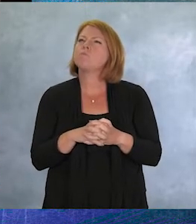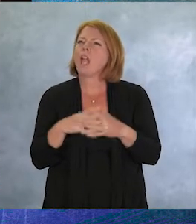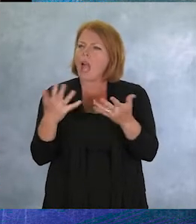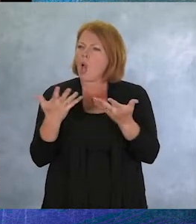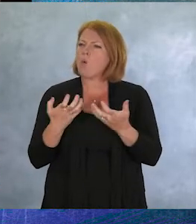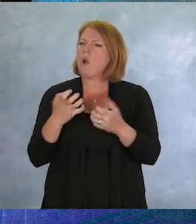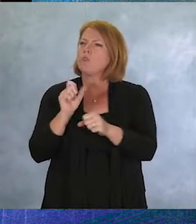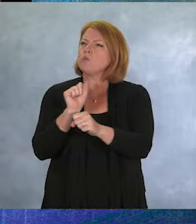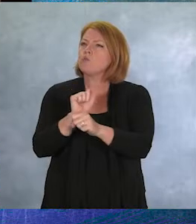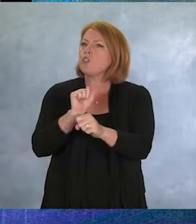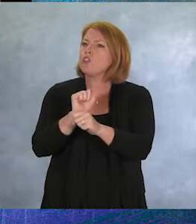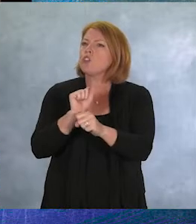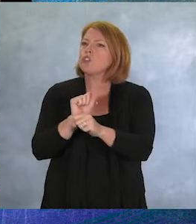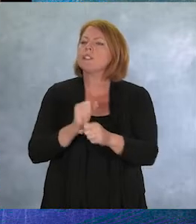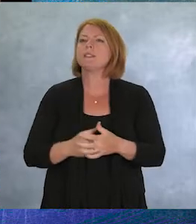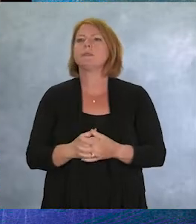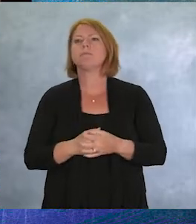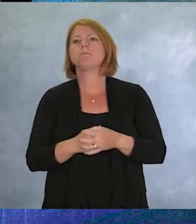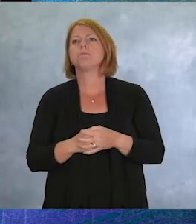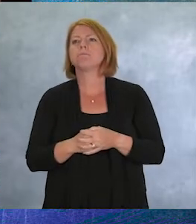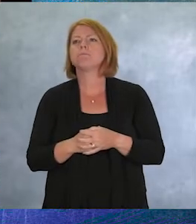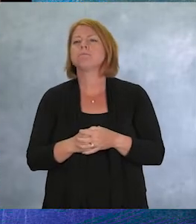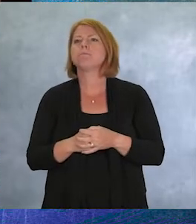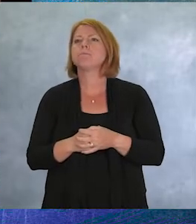up to 4.